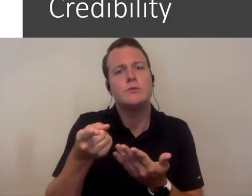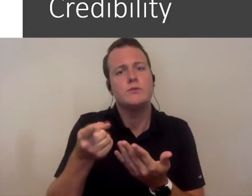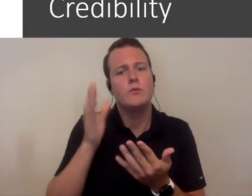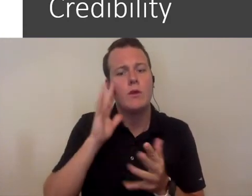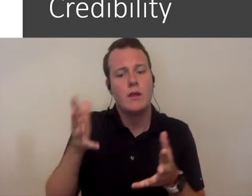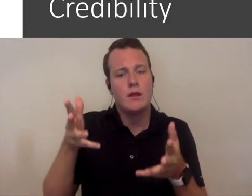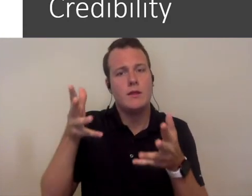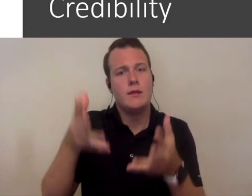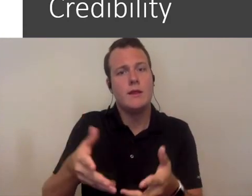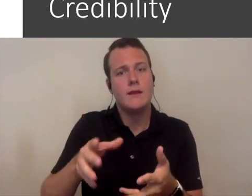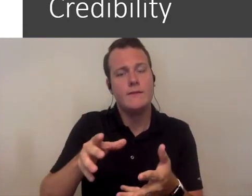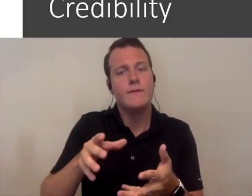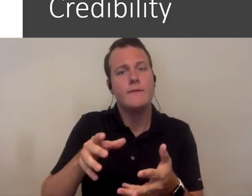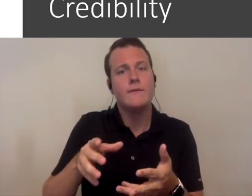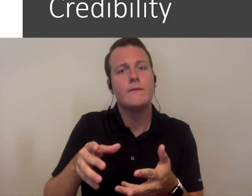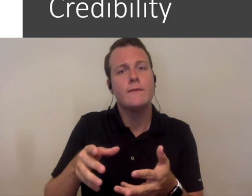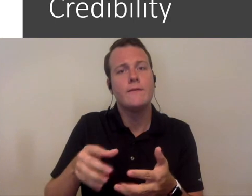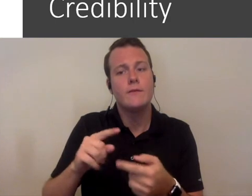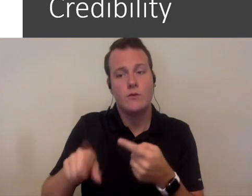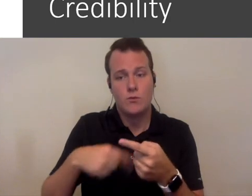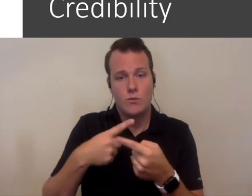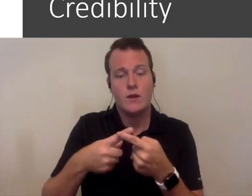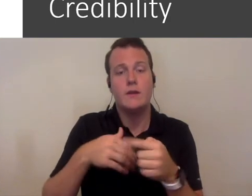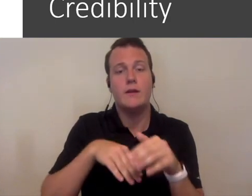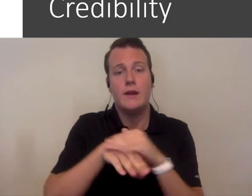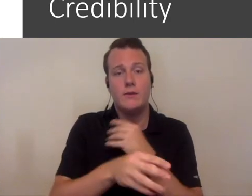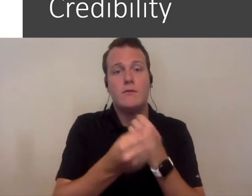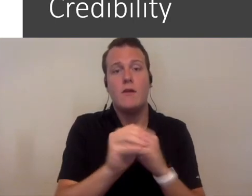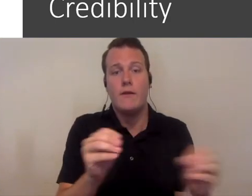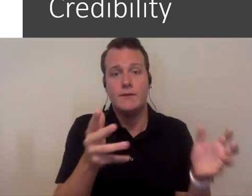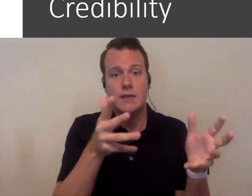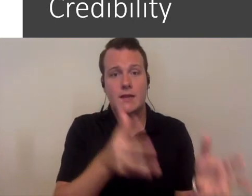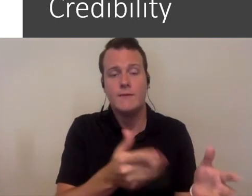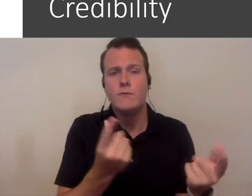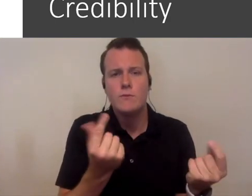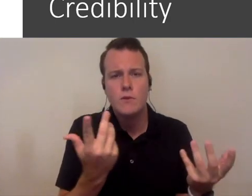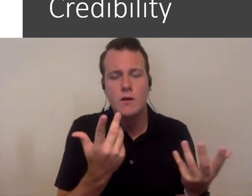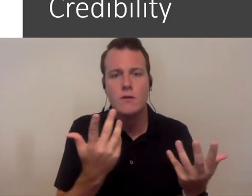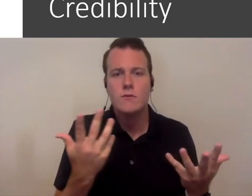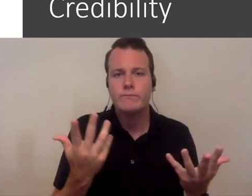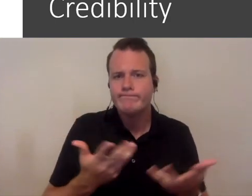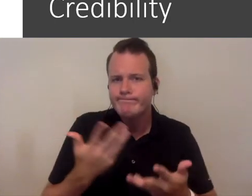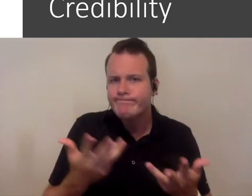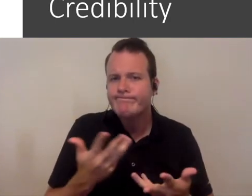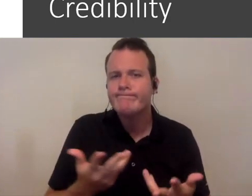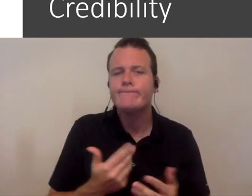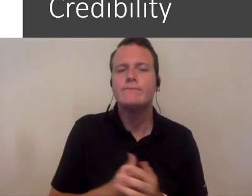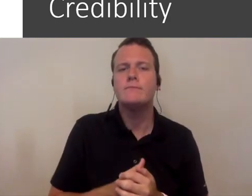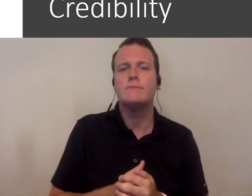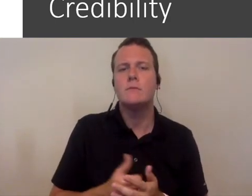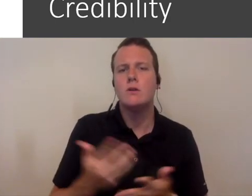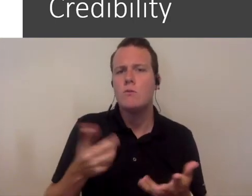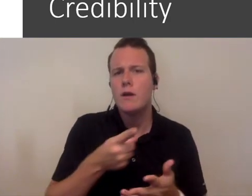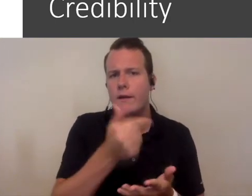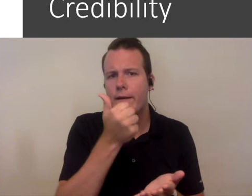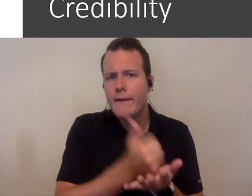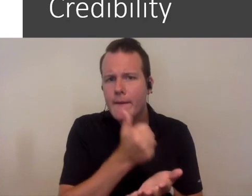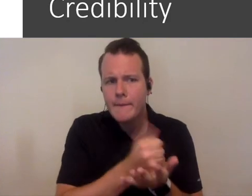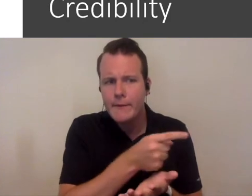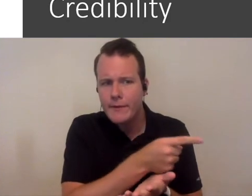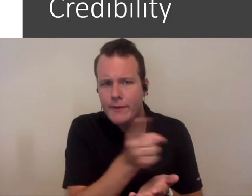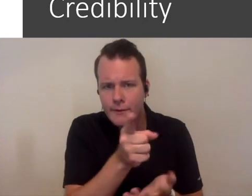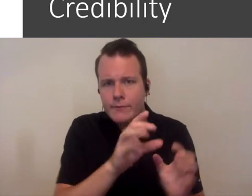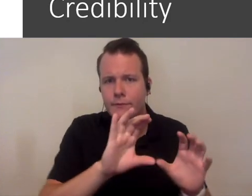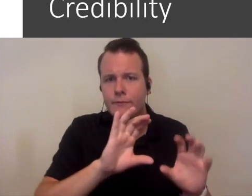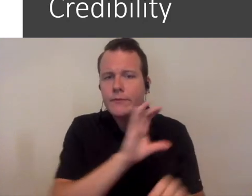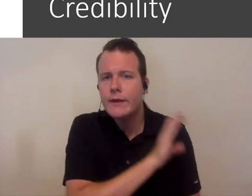leave behind as you go into these offices? What is it? You know, what can help them as a clinical